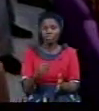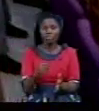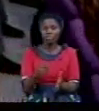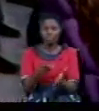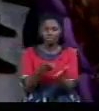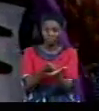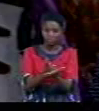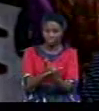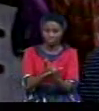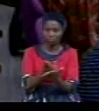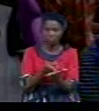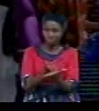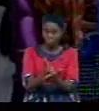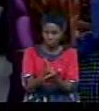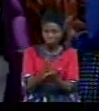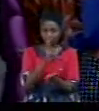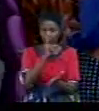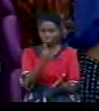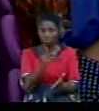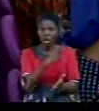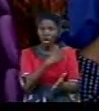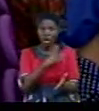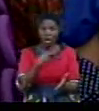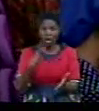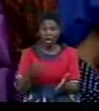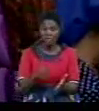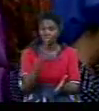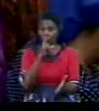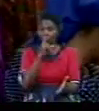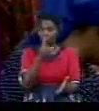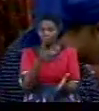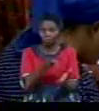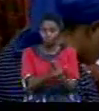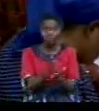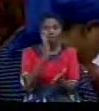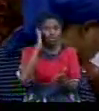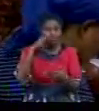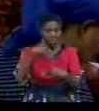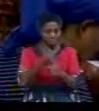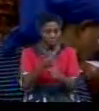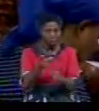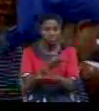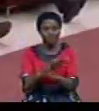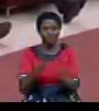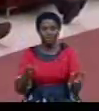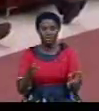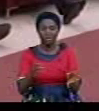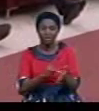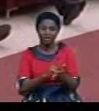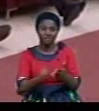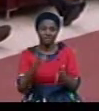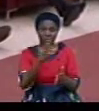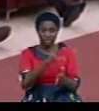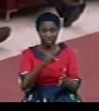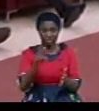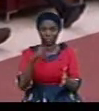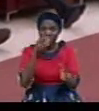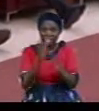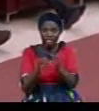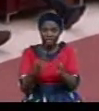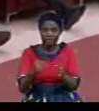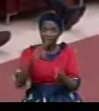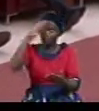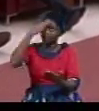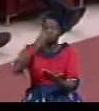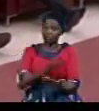make you free then investors seeks if the son therefore shall make